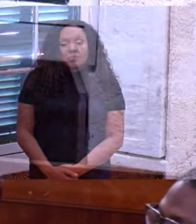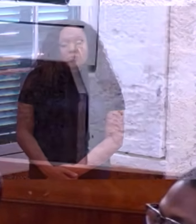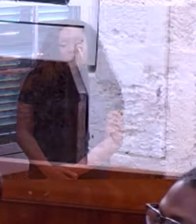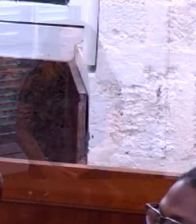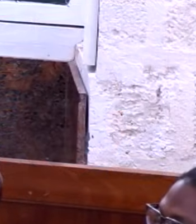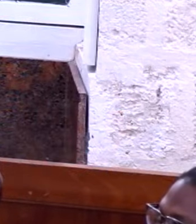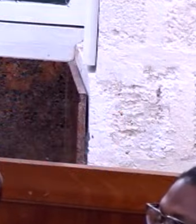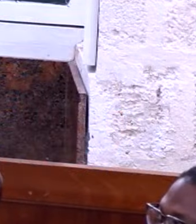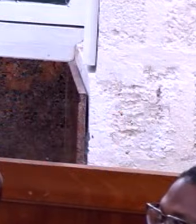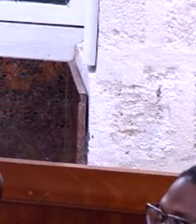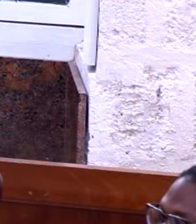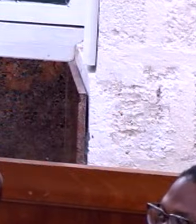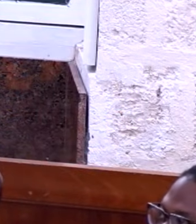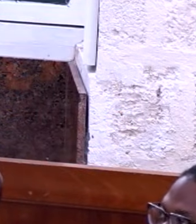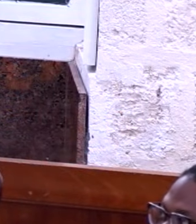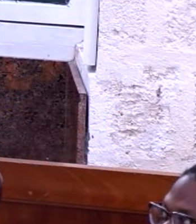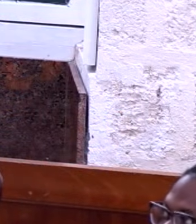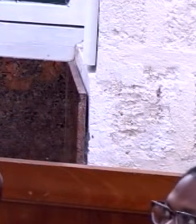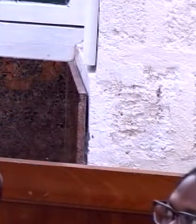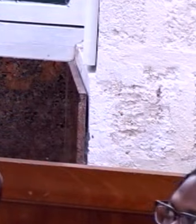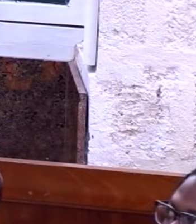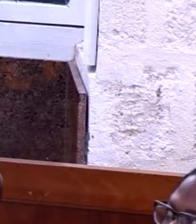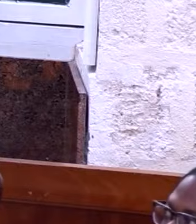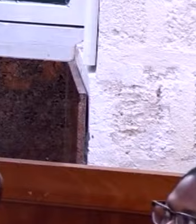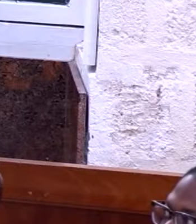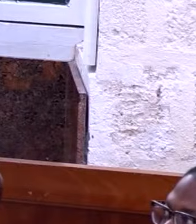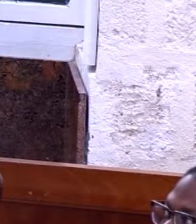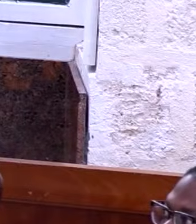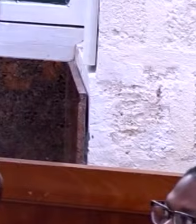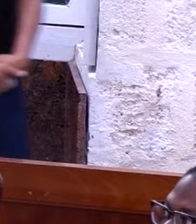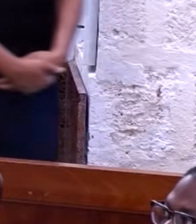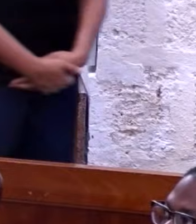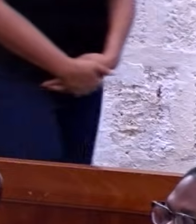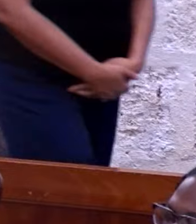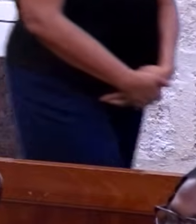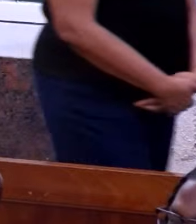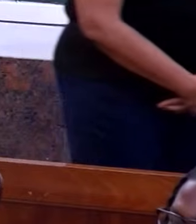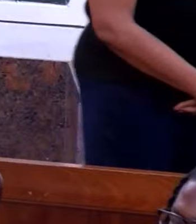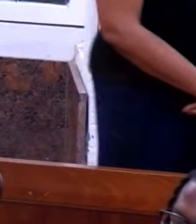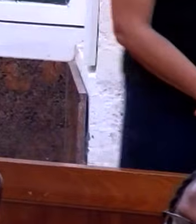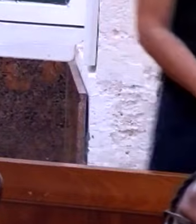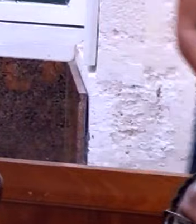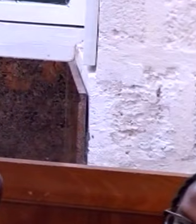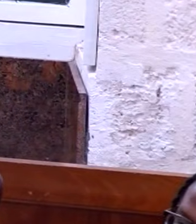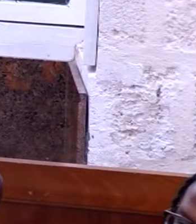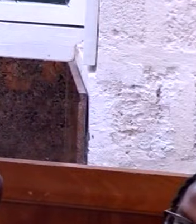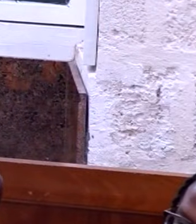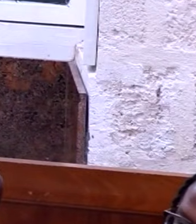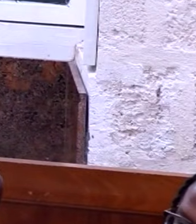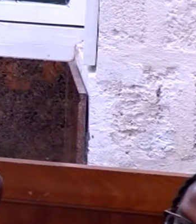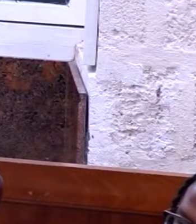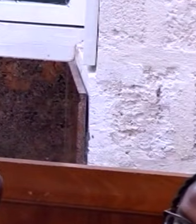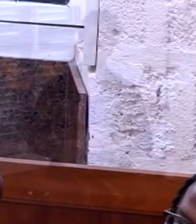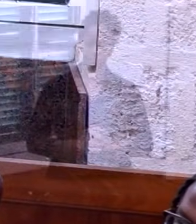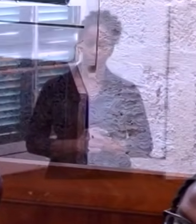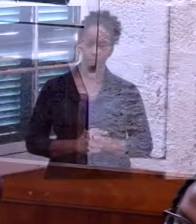debate on the report on the Parliamentary Reform Commission, we have copied everything, but we have written it down,